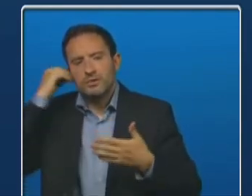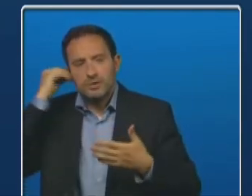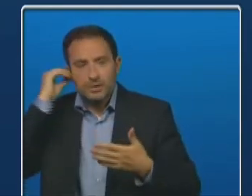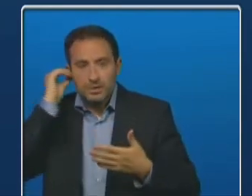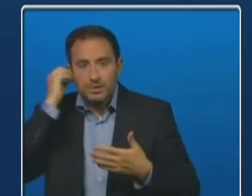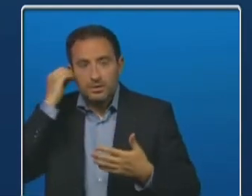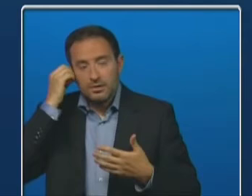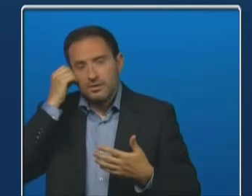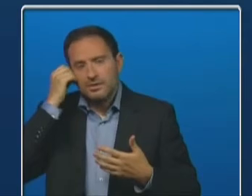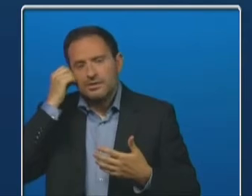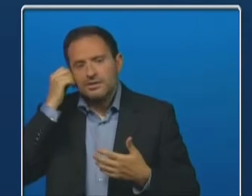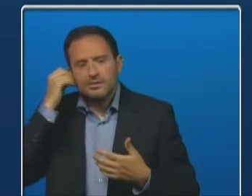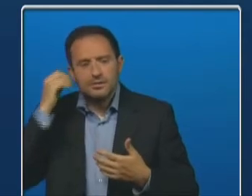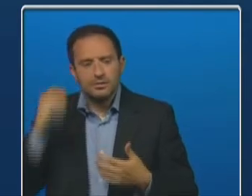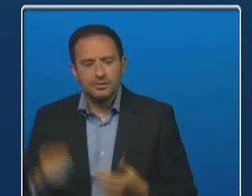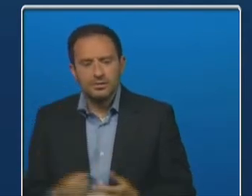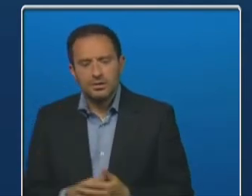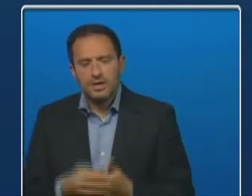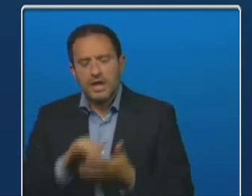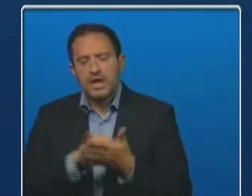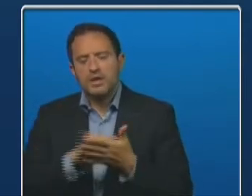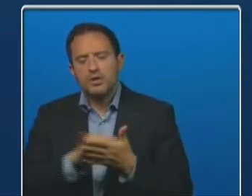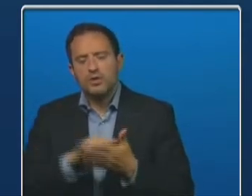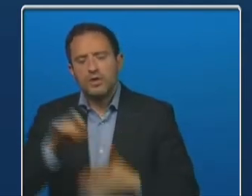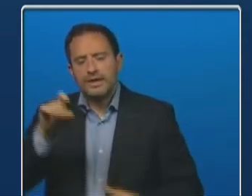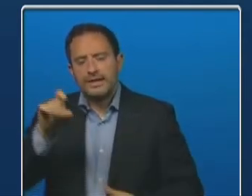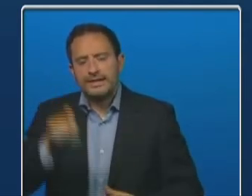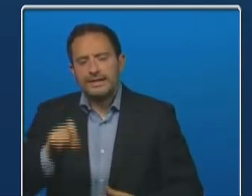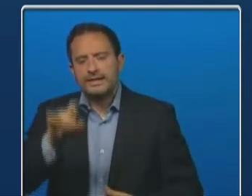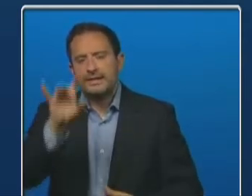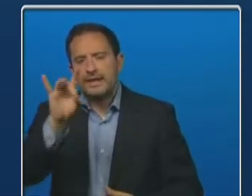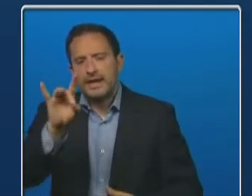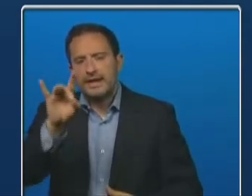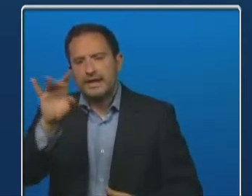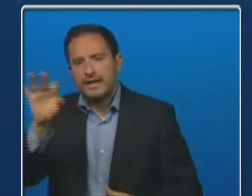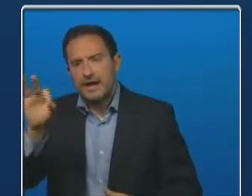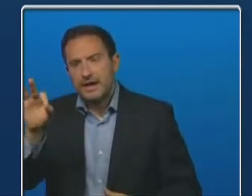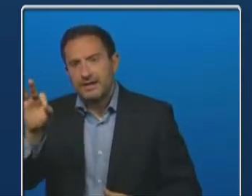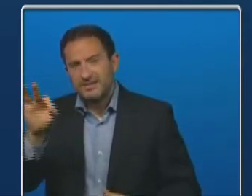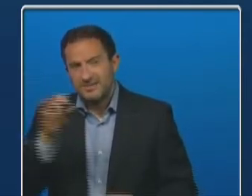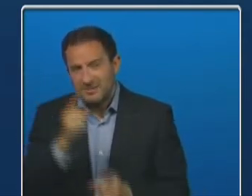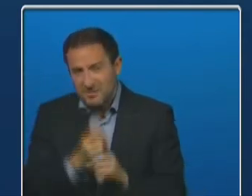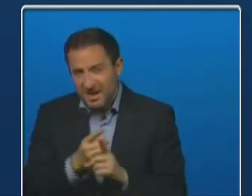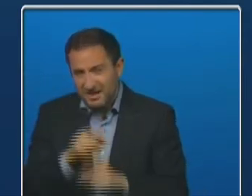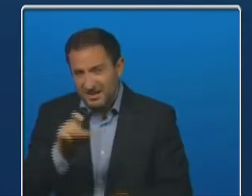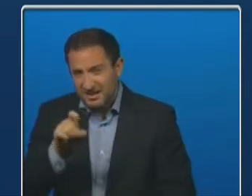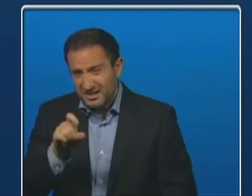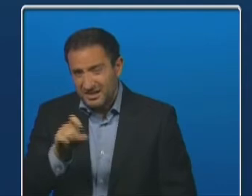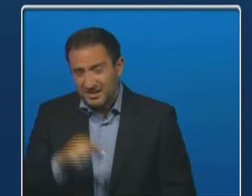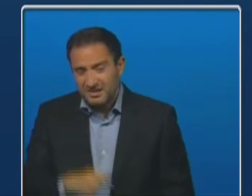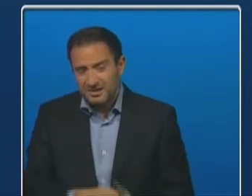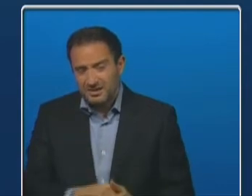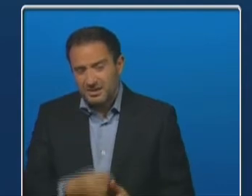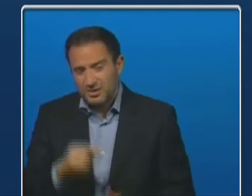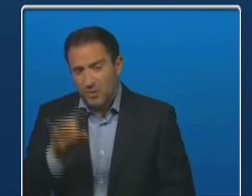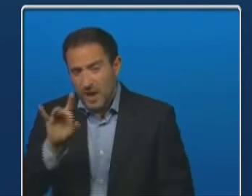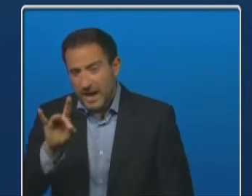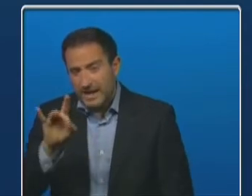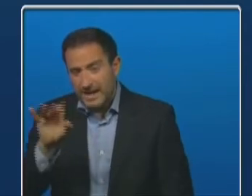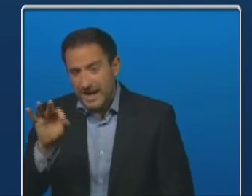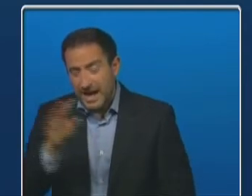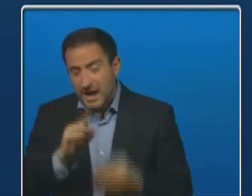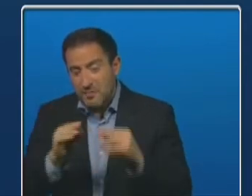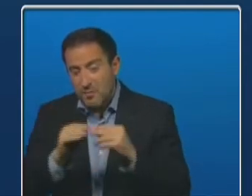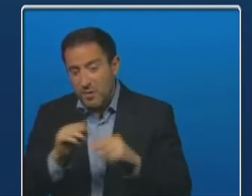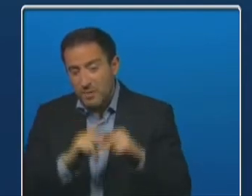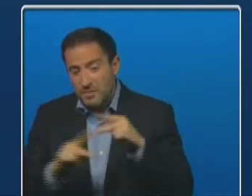who mentioned that New York had 89, and is that right? Just 89 more people. It